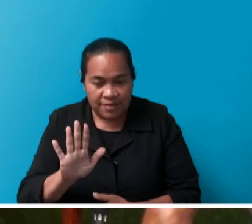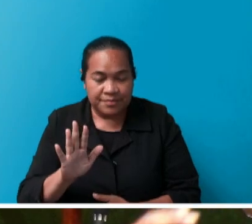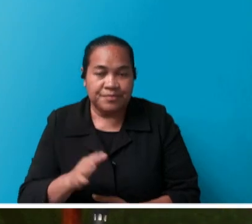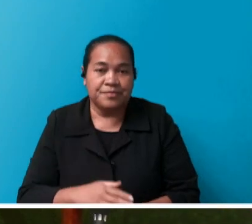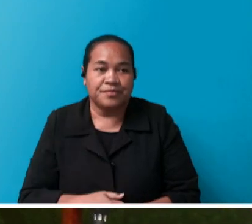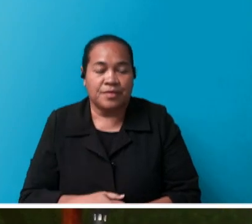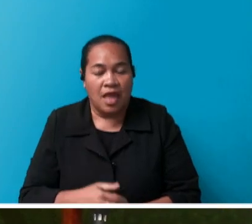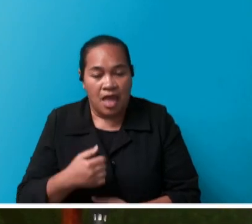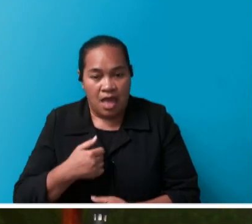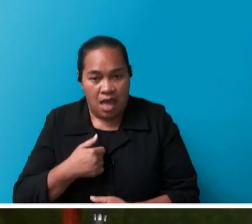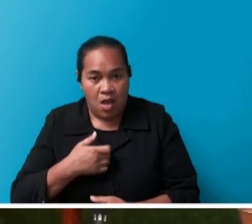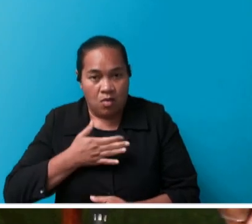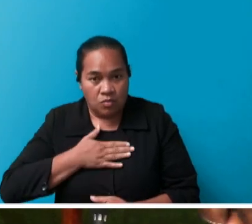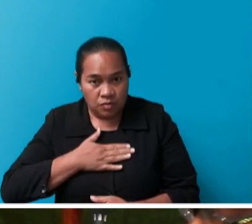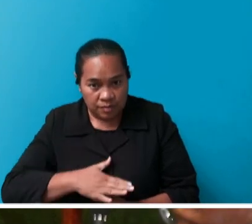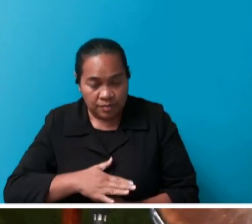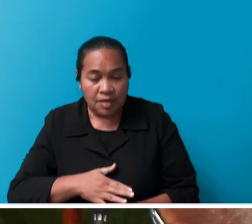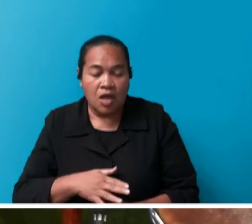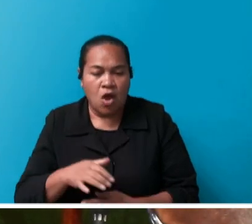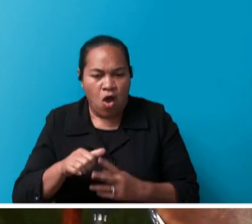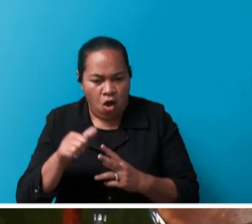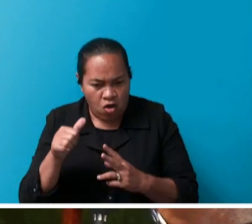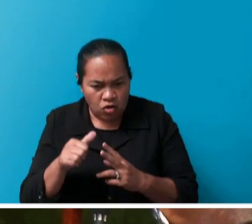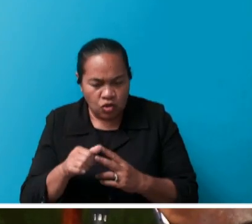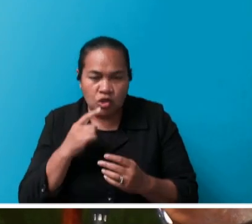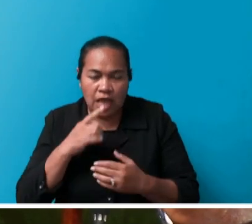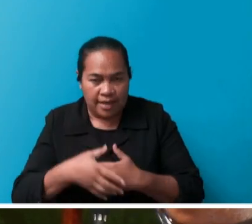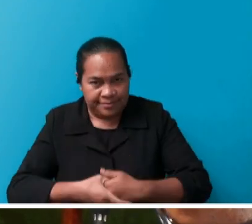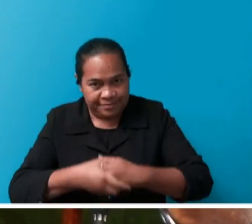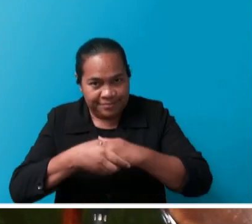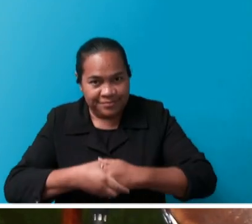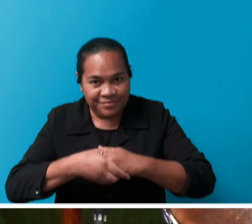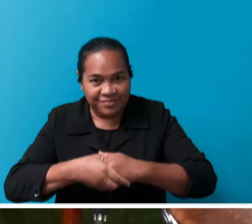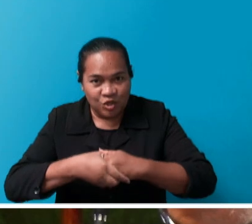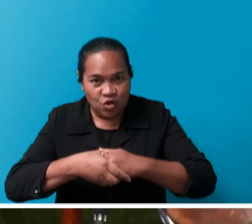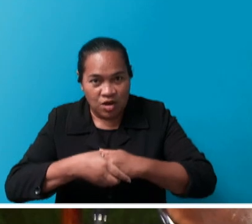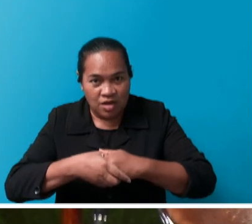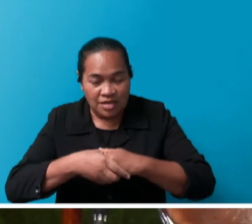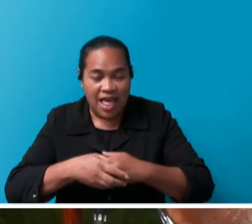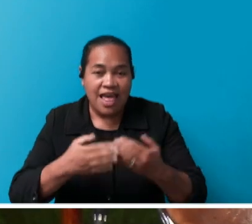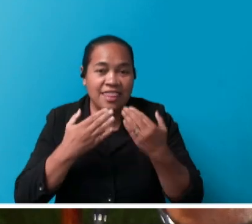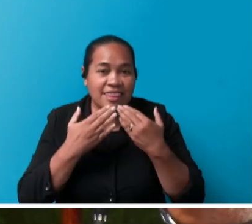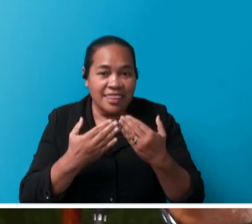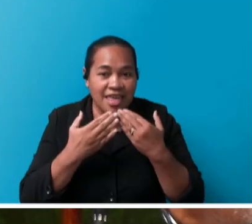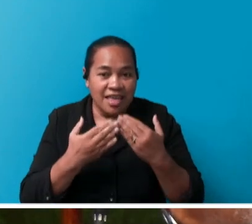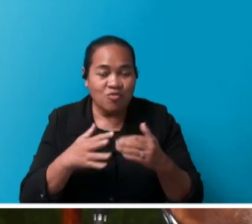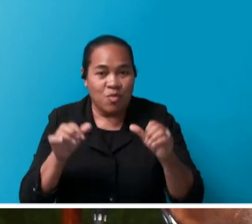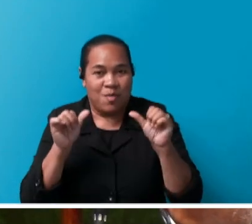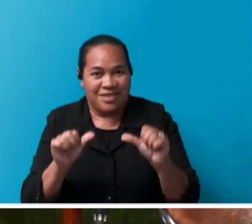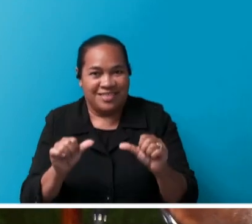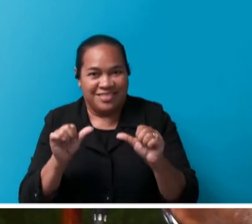I would like to also put on record my congratulations and sincere thanks to His Excellency the